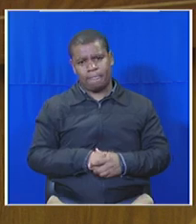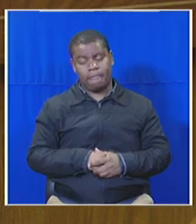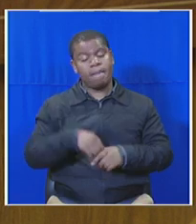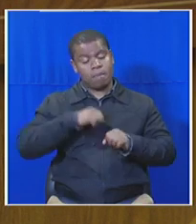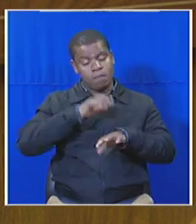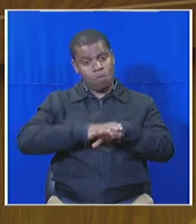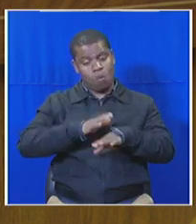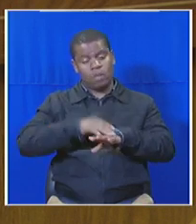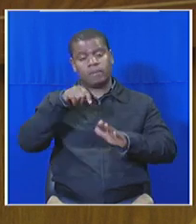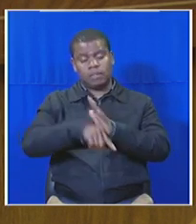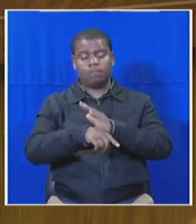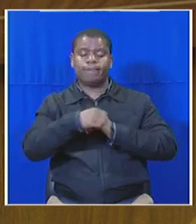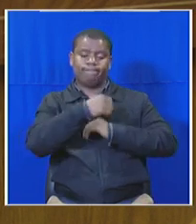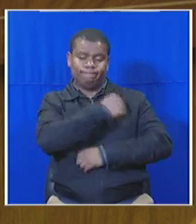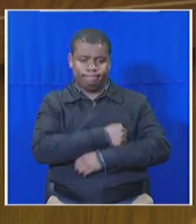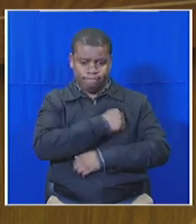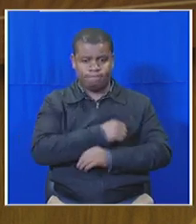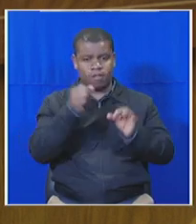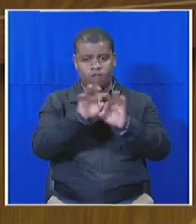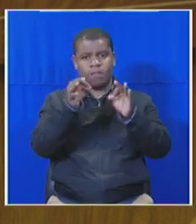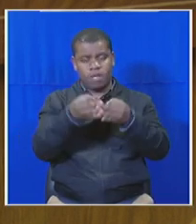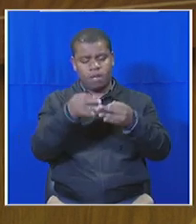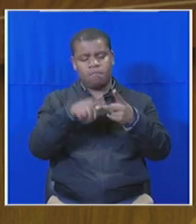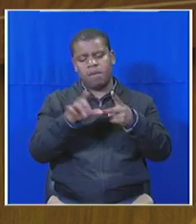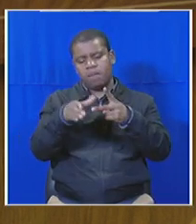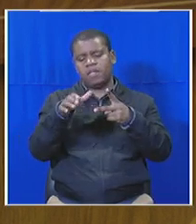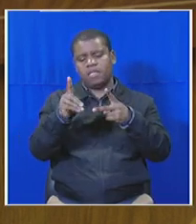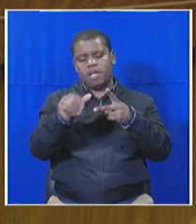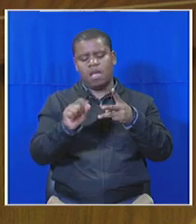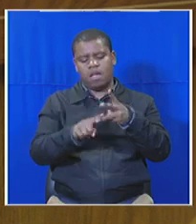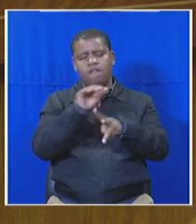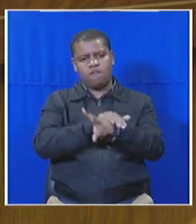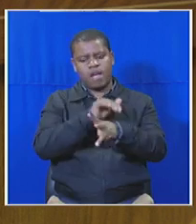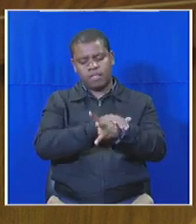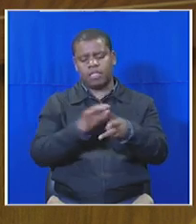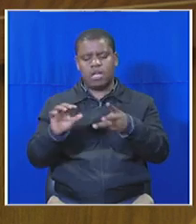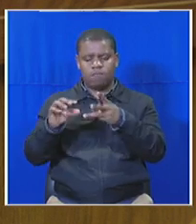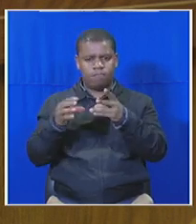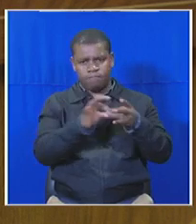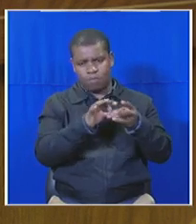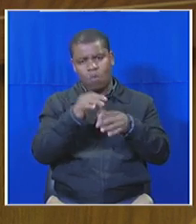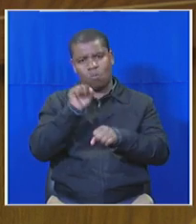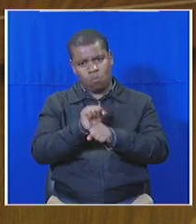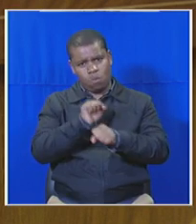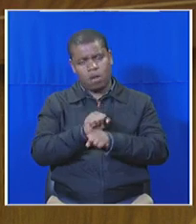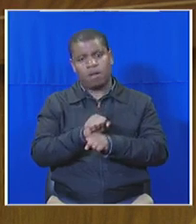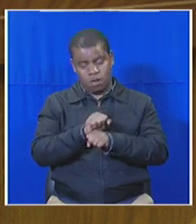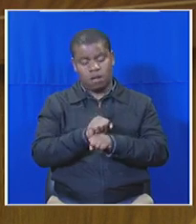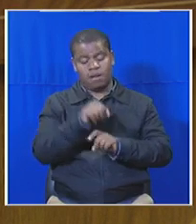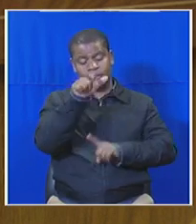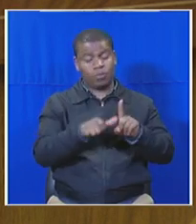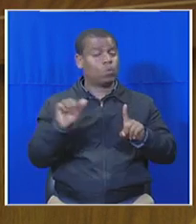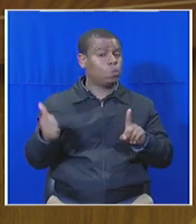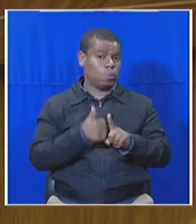our deepest condolences to his family, the DA, his friends and colleagues. Kenneth Mubu was one of the